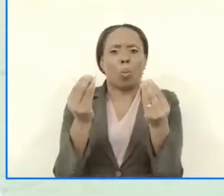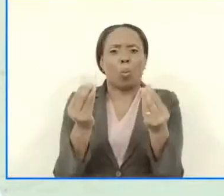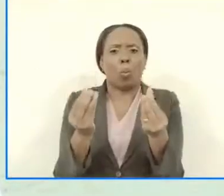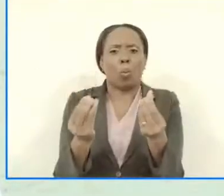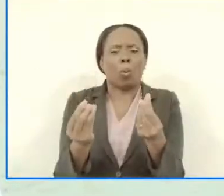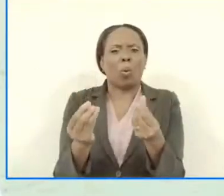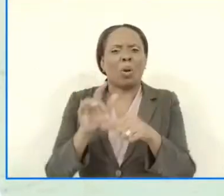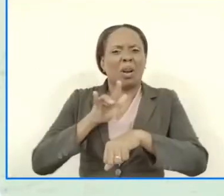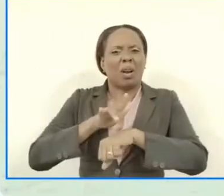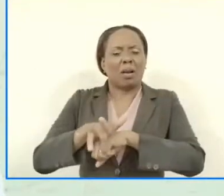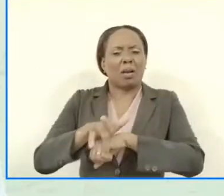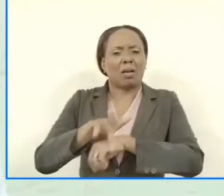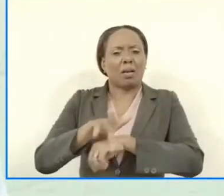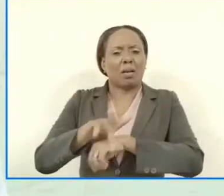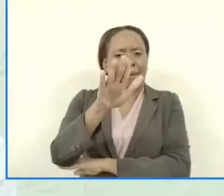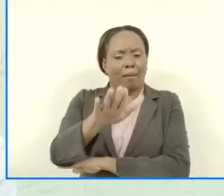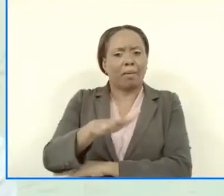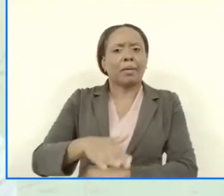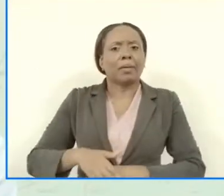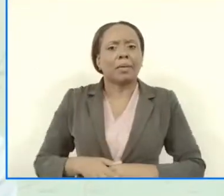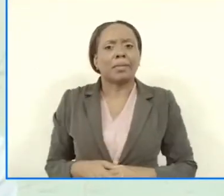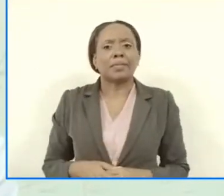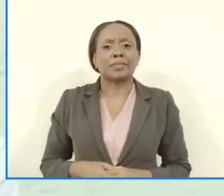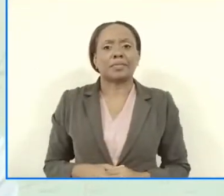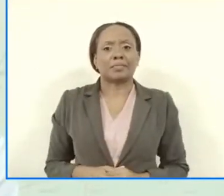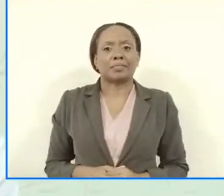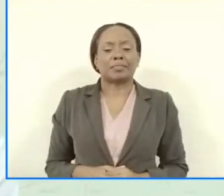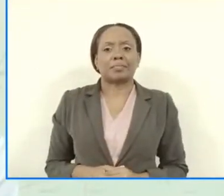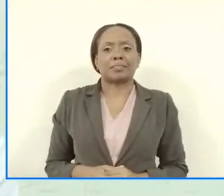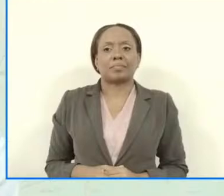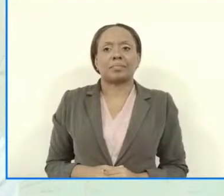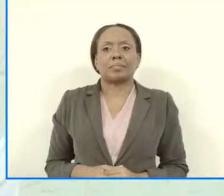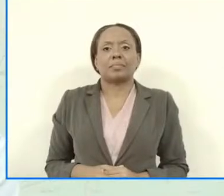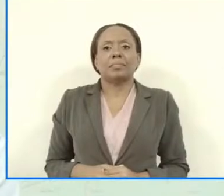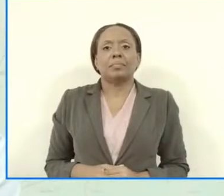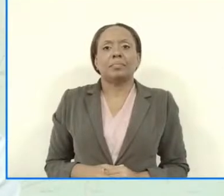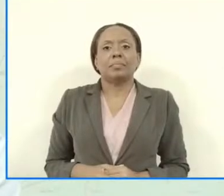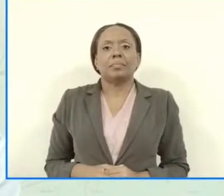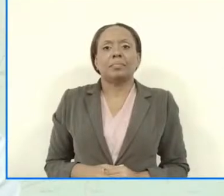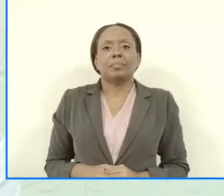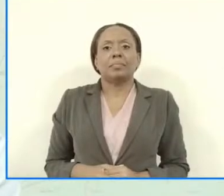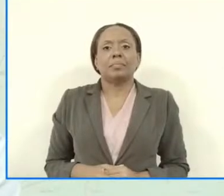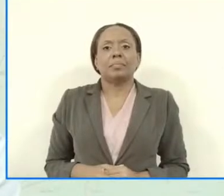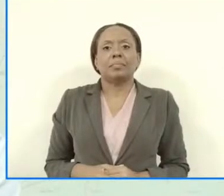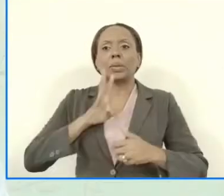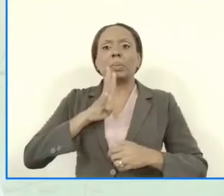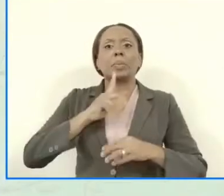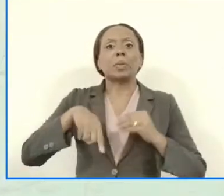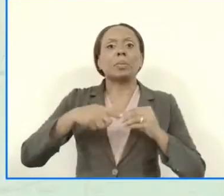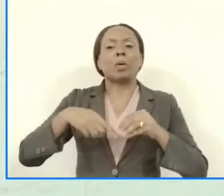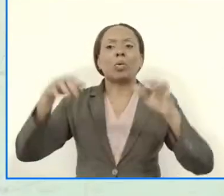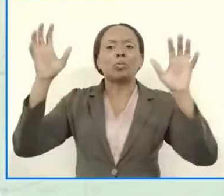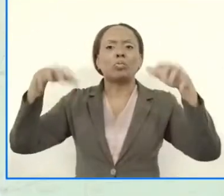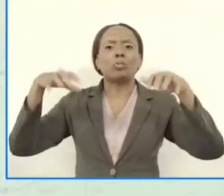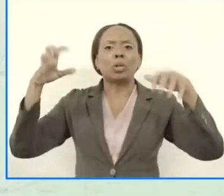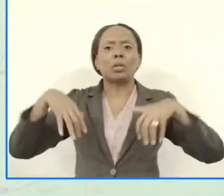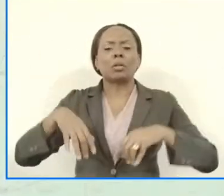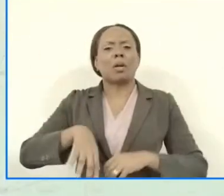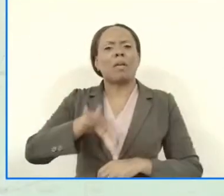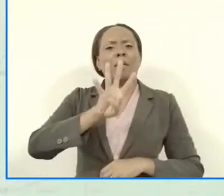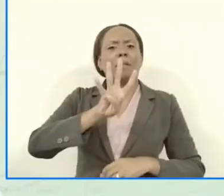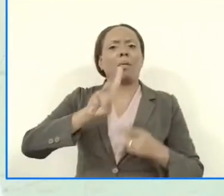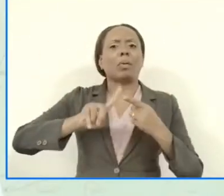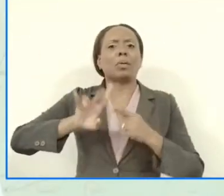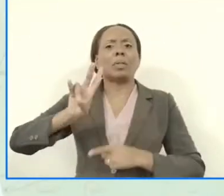the afternoon. Just to give an idea quickly about the rainfall, there was around 4 to 7 inches